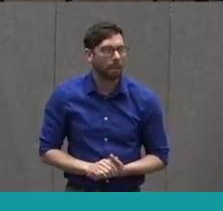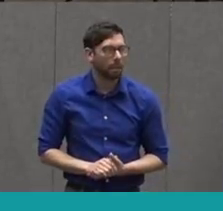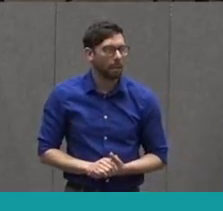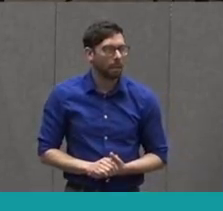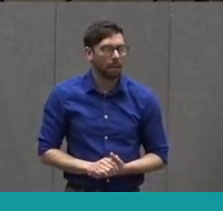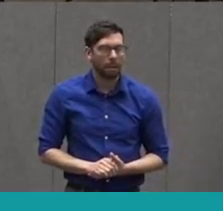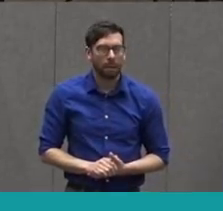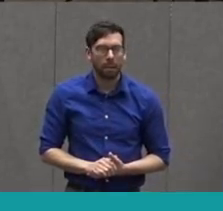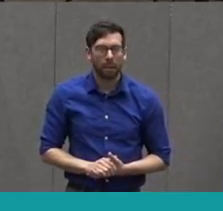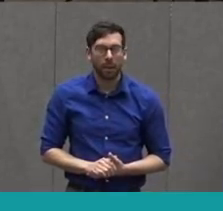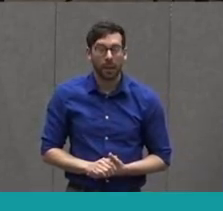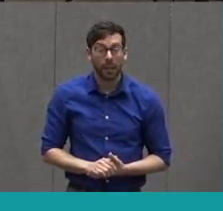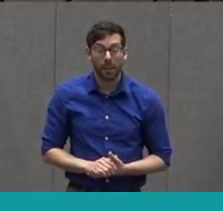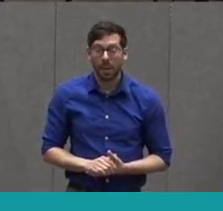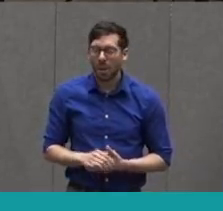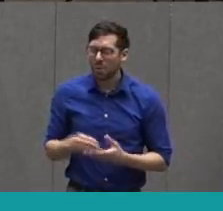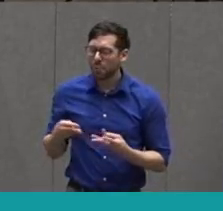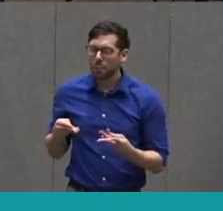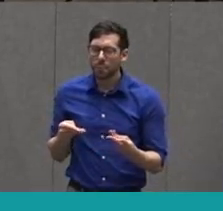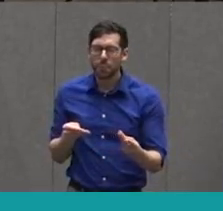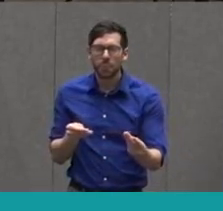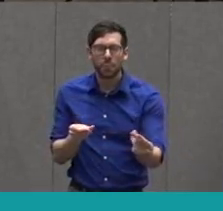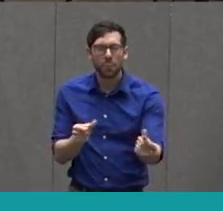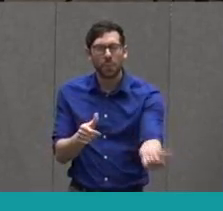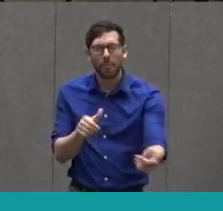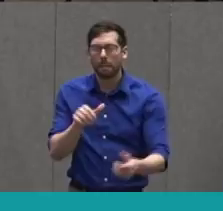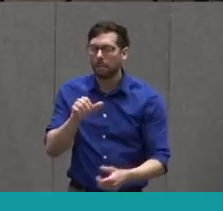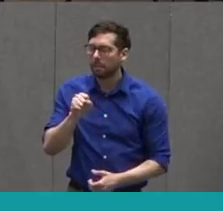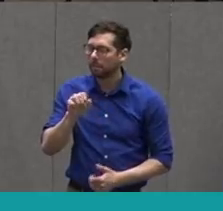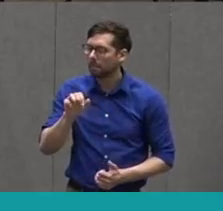It's also smooth.